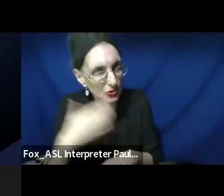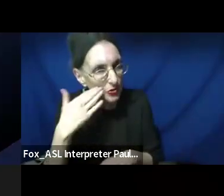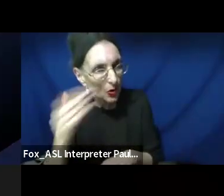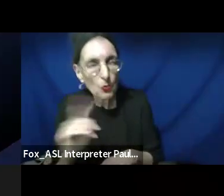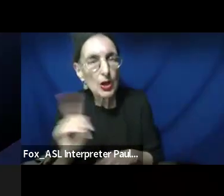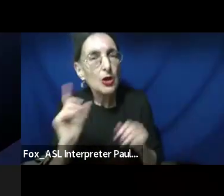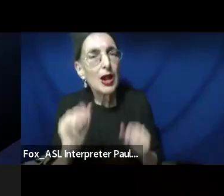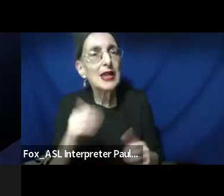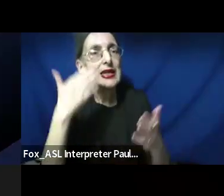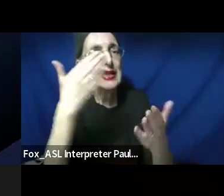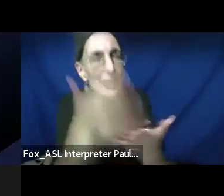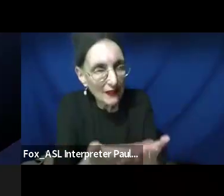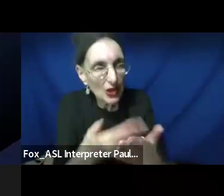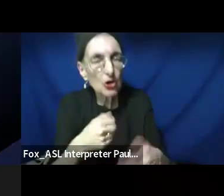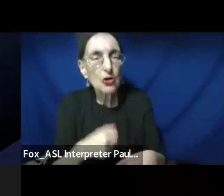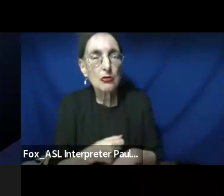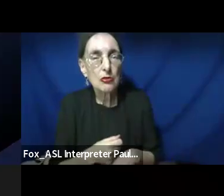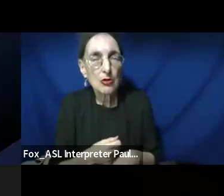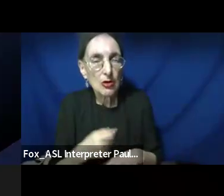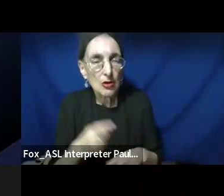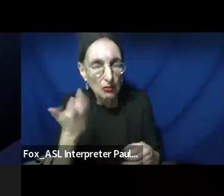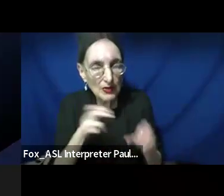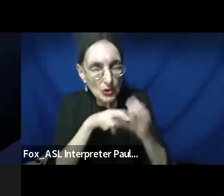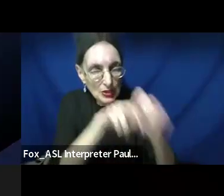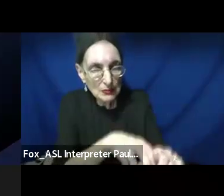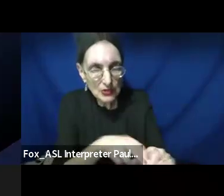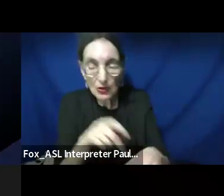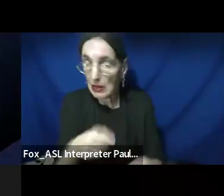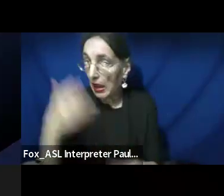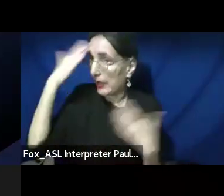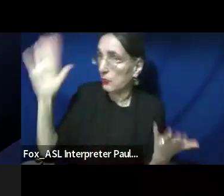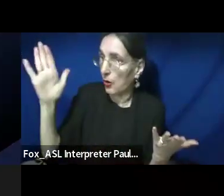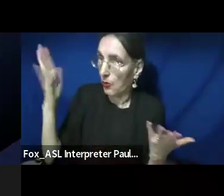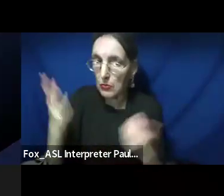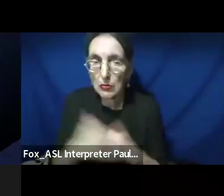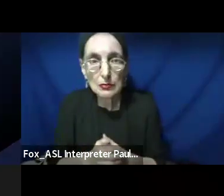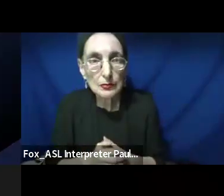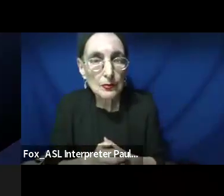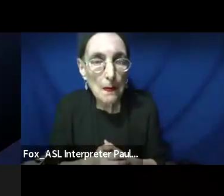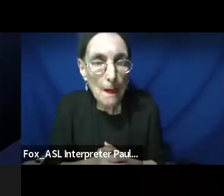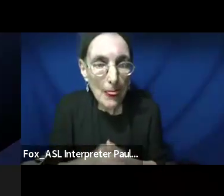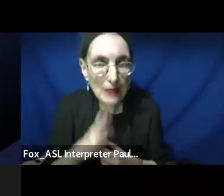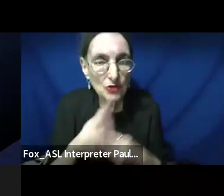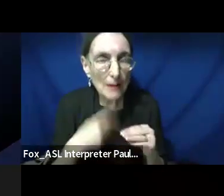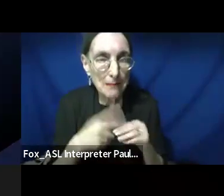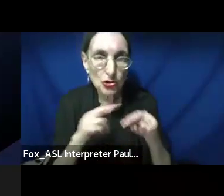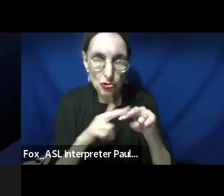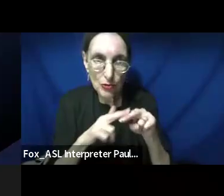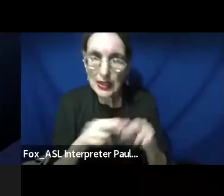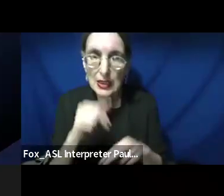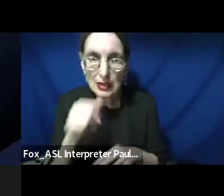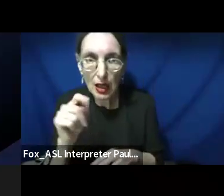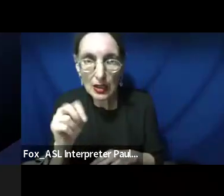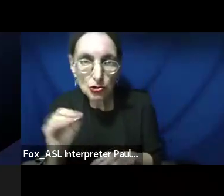by transportation. And they were like, I don't know, you know, like it would be good to know lots of places to